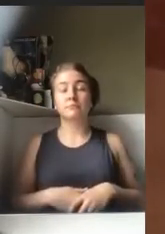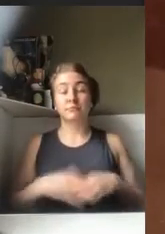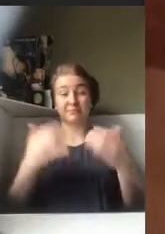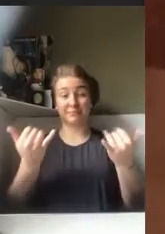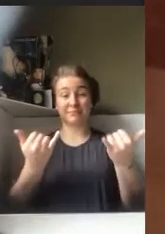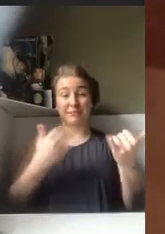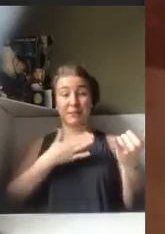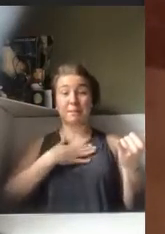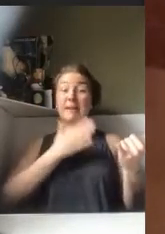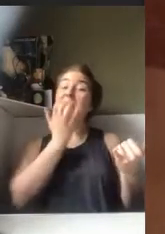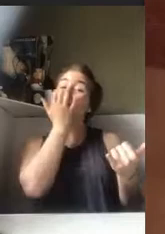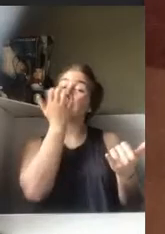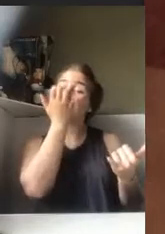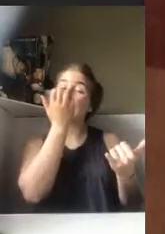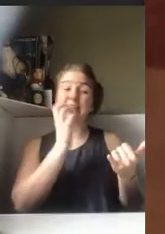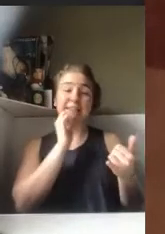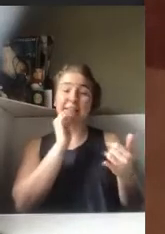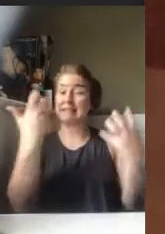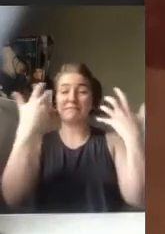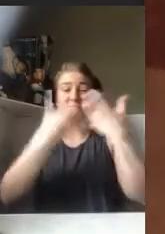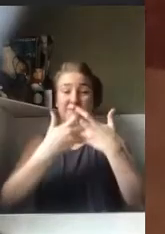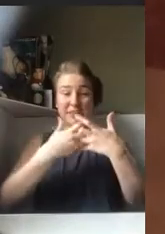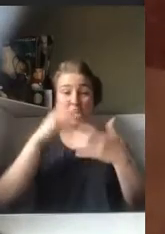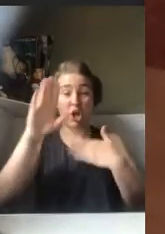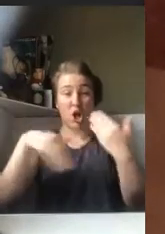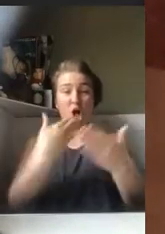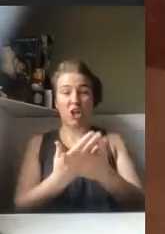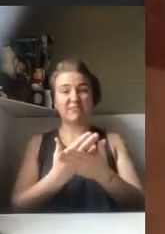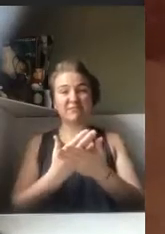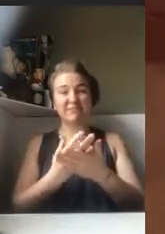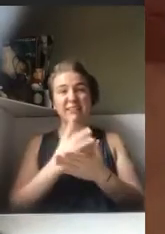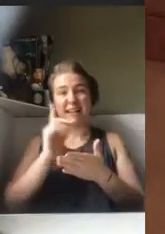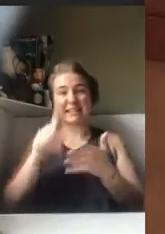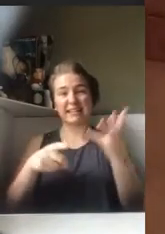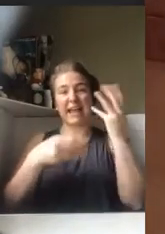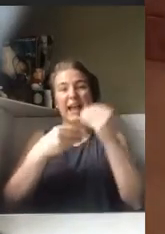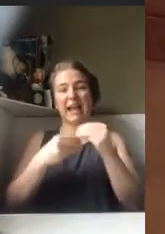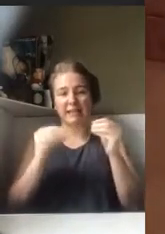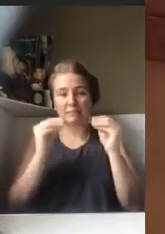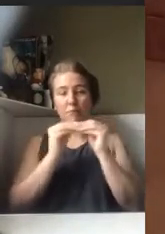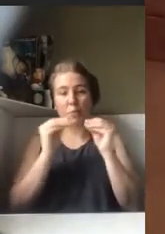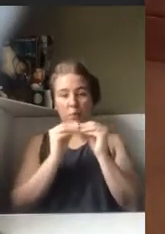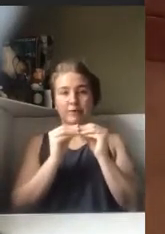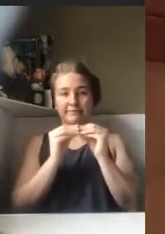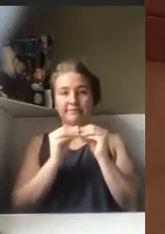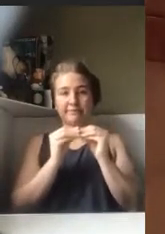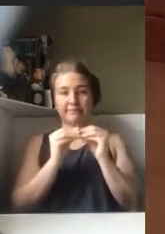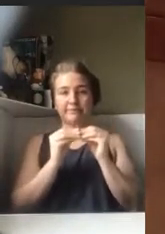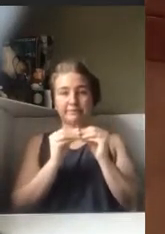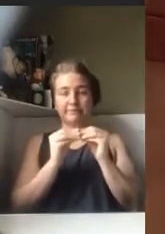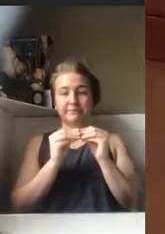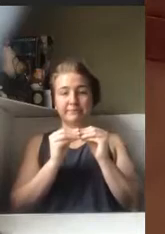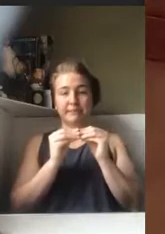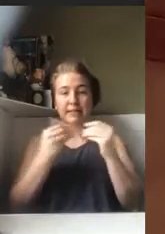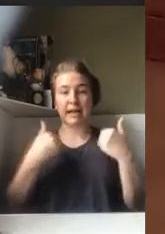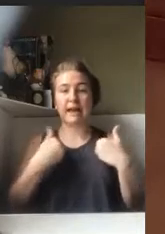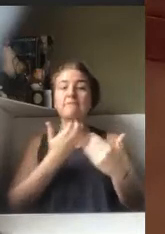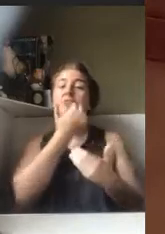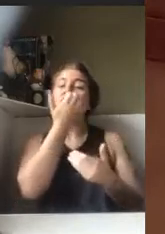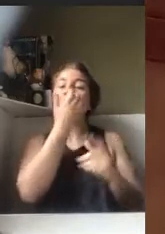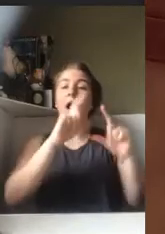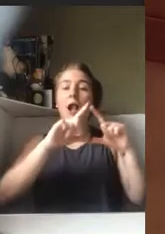Since my grass piece is not large enough to fill the entire foreground, I'll take some of the pieces that I cut out and glue them to fill in the